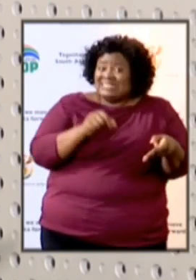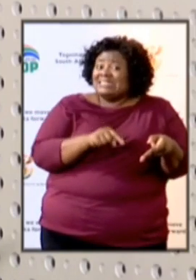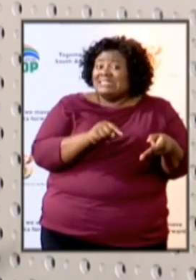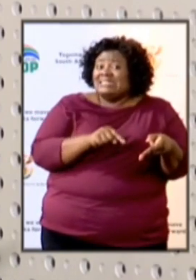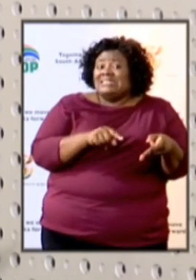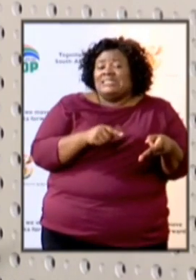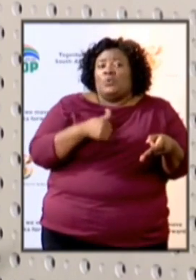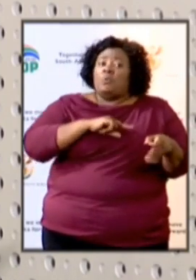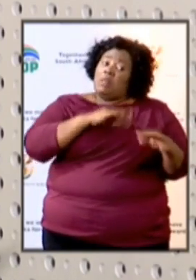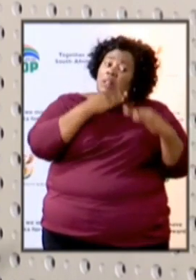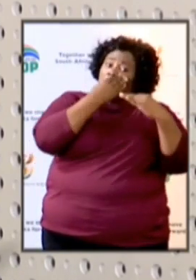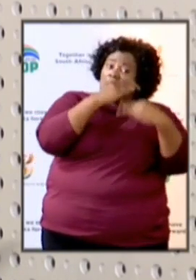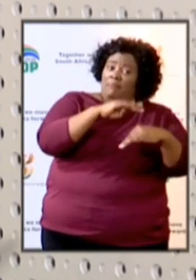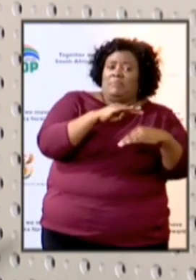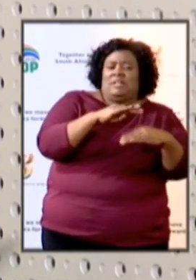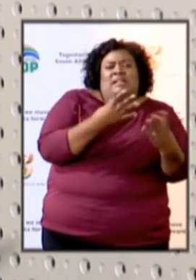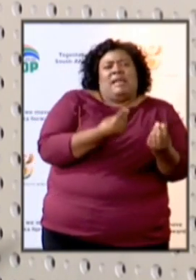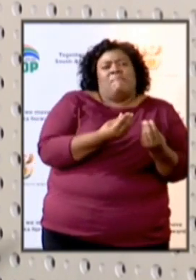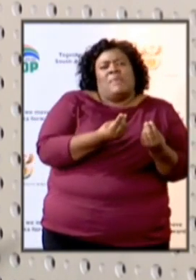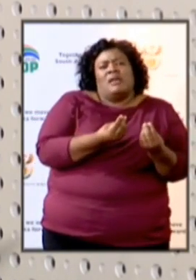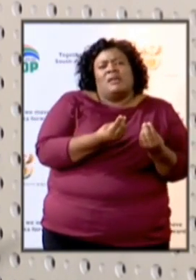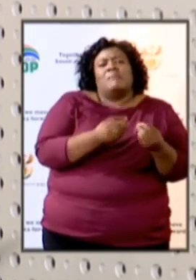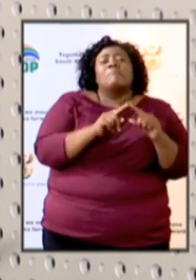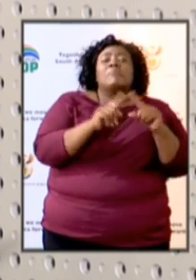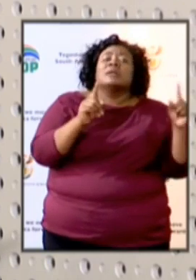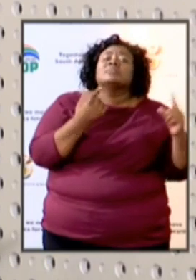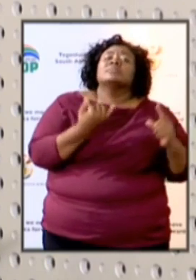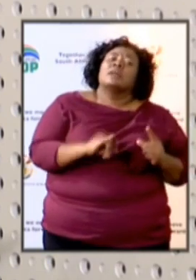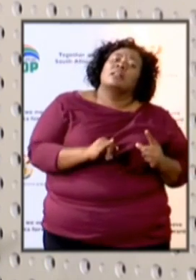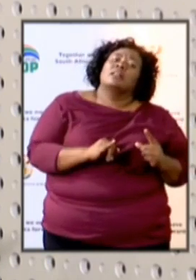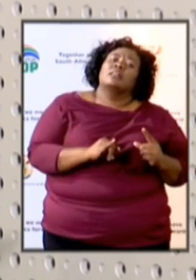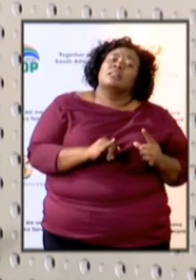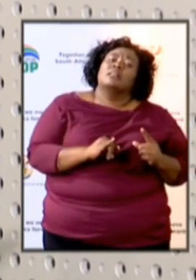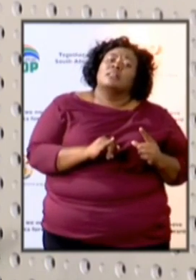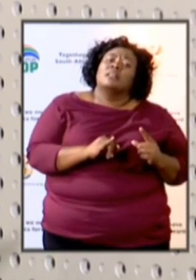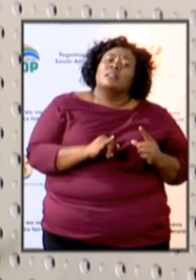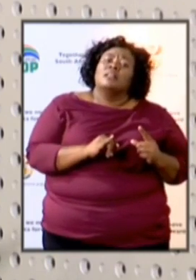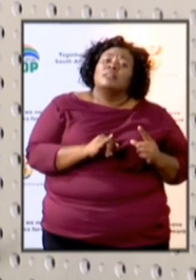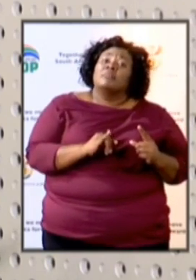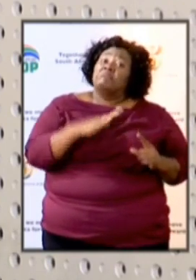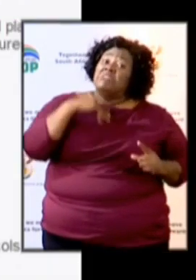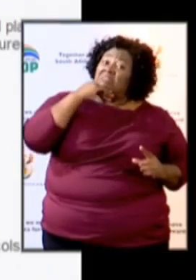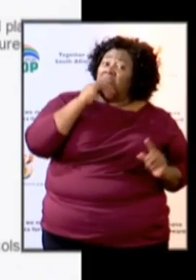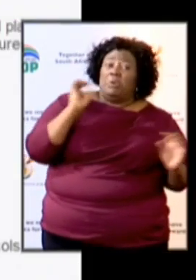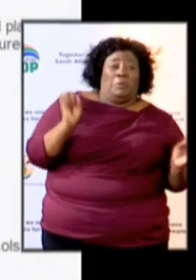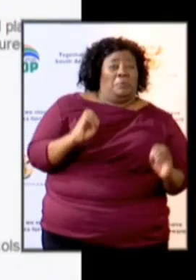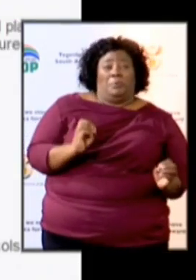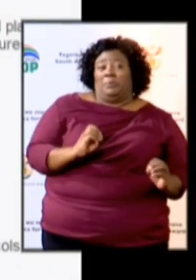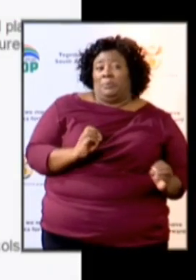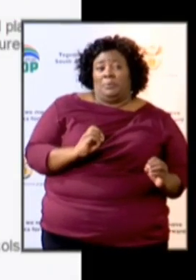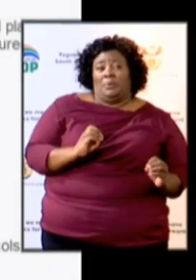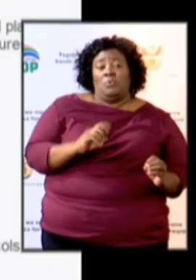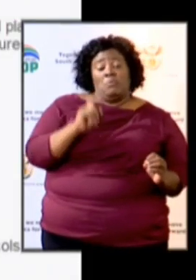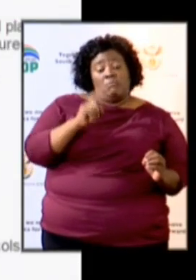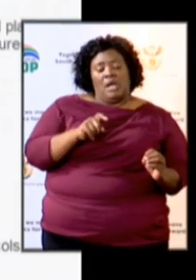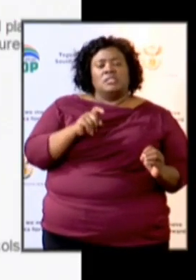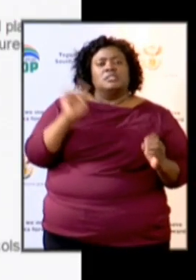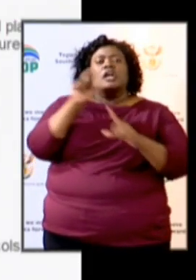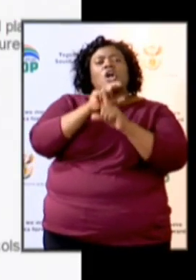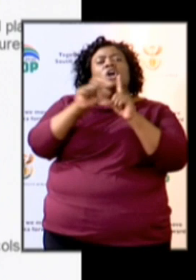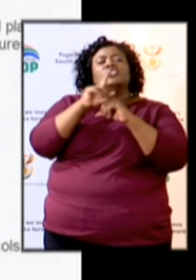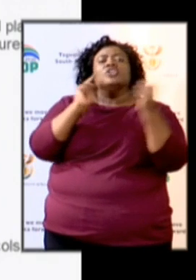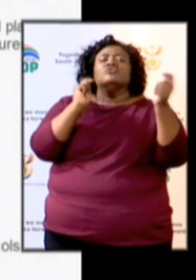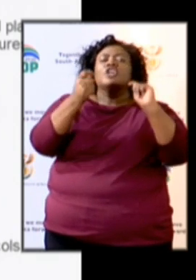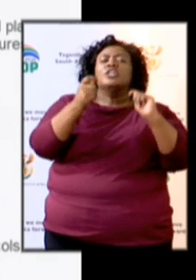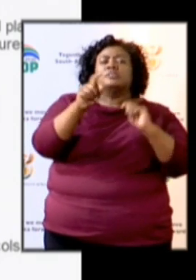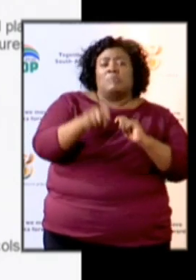we've limited the number, but even limiting the number is not enough. We have to change the culture.